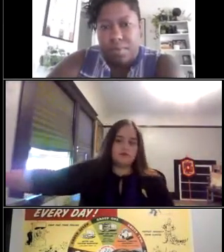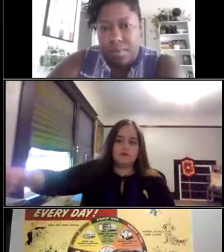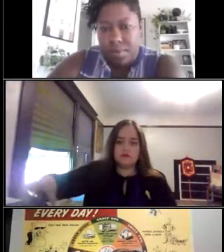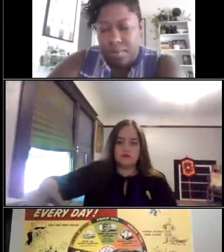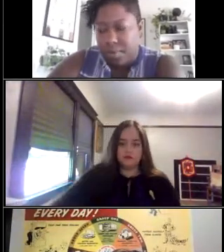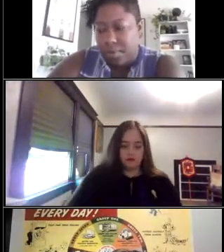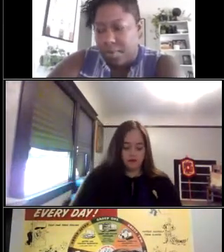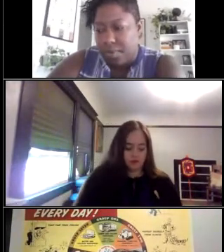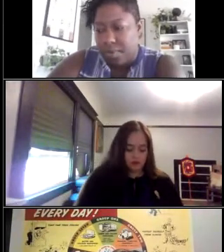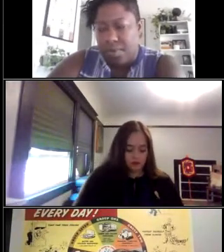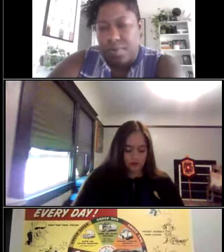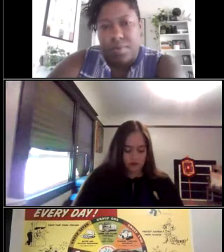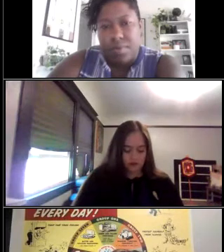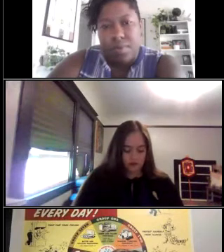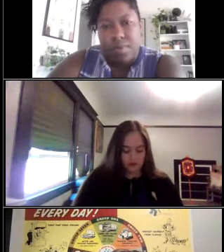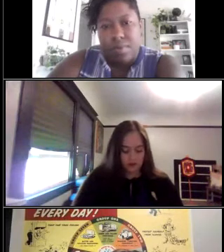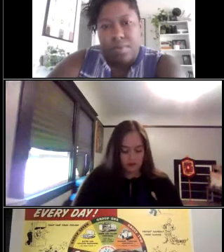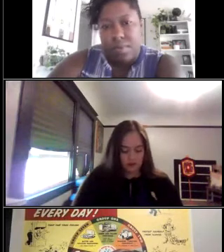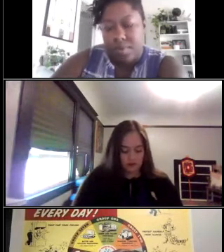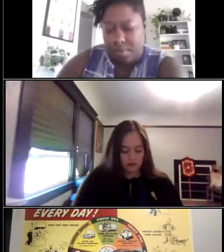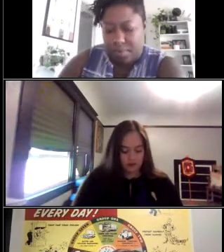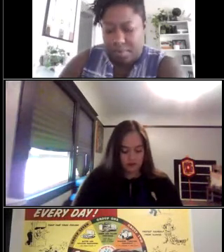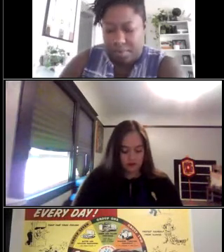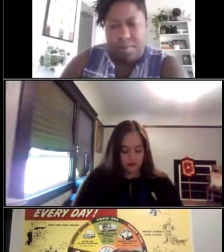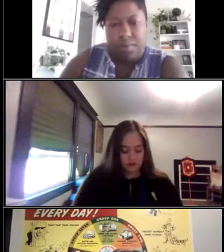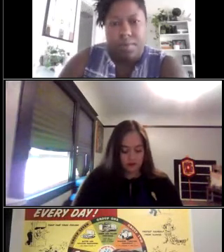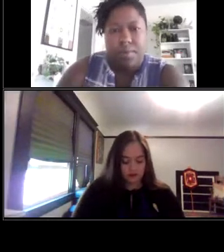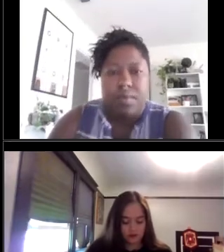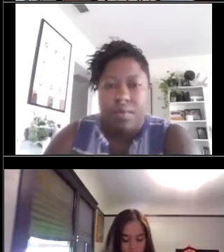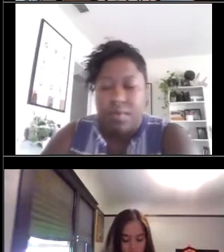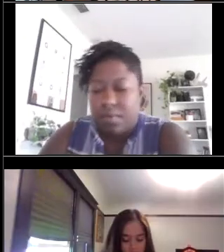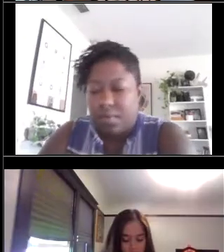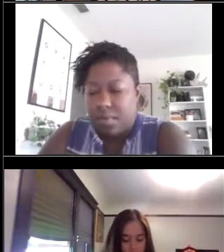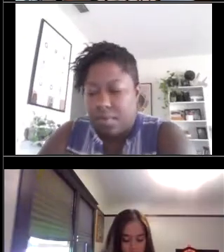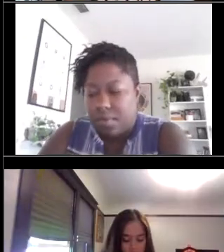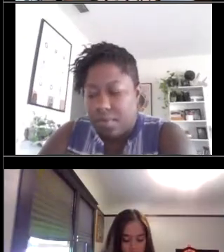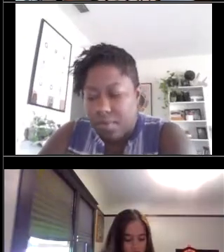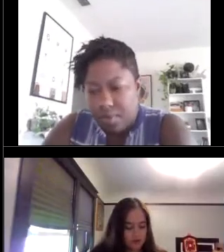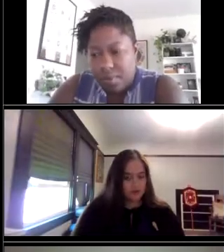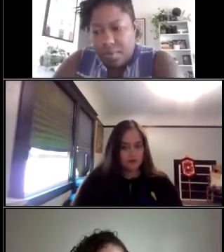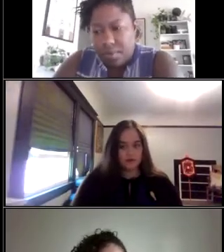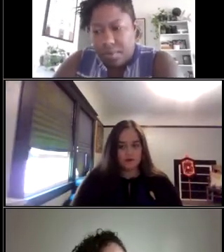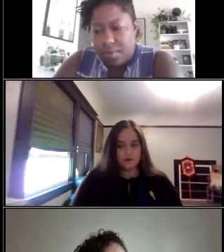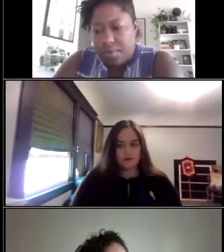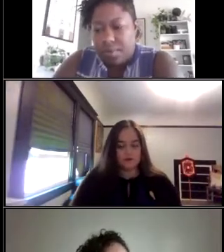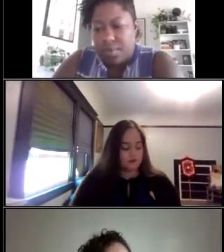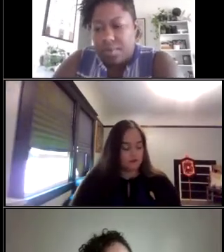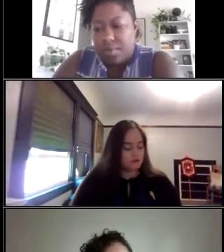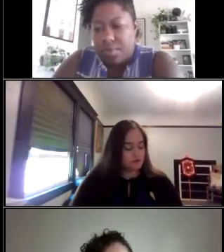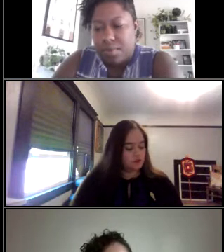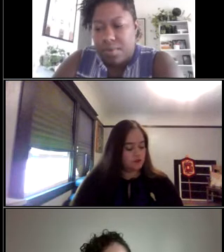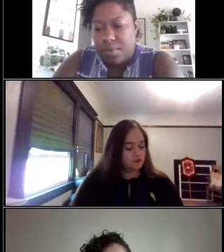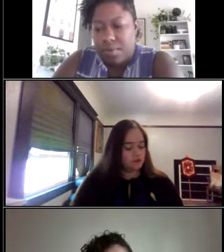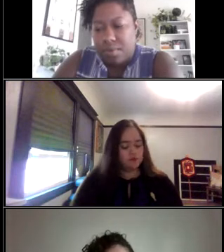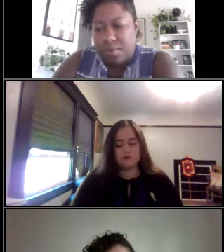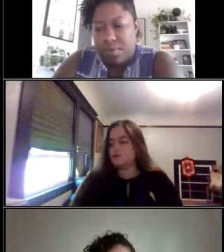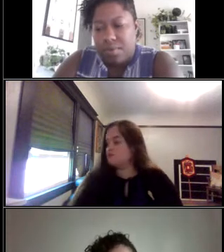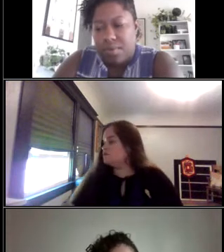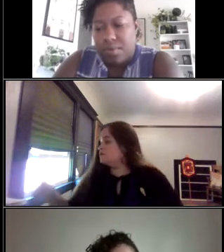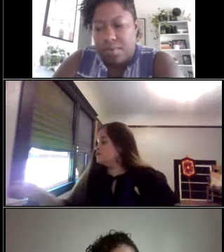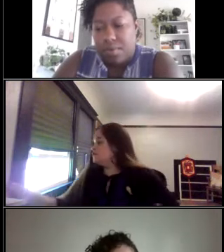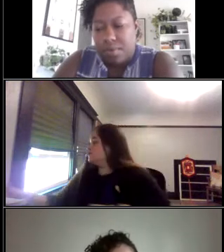to access Spanish interpretation services, and then turn it over to Justin Hall, who will provide